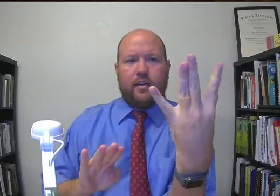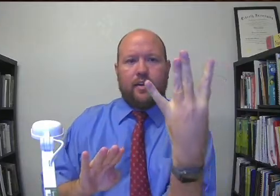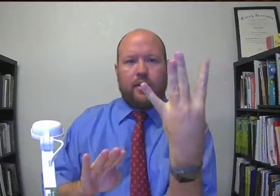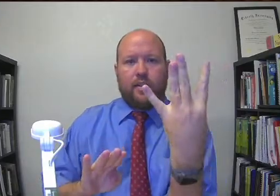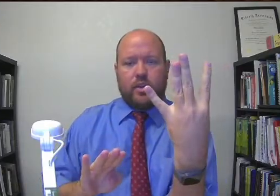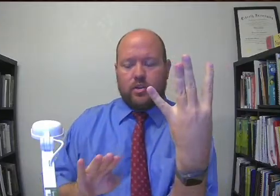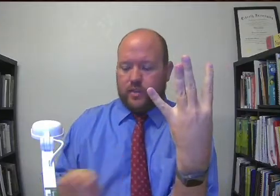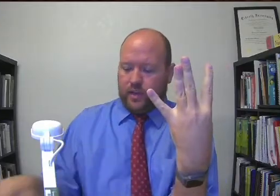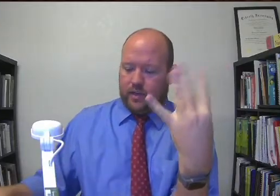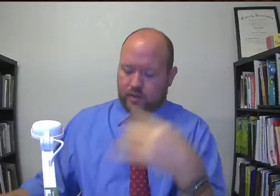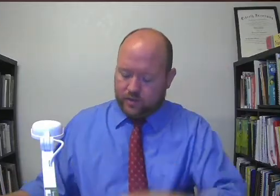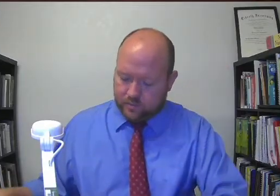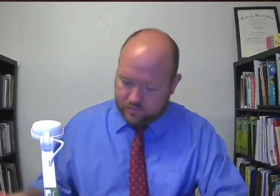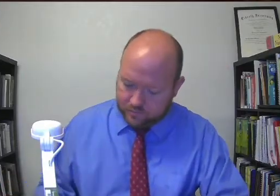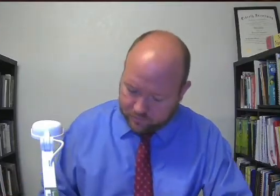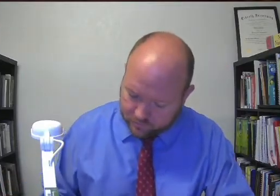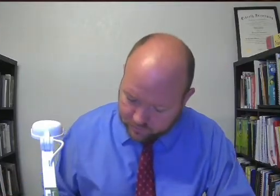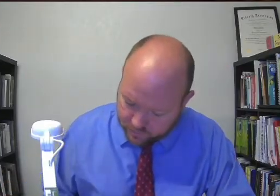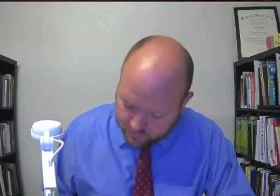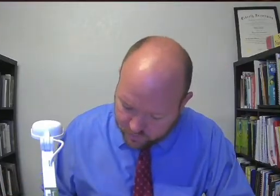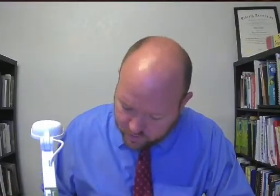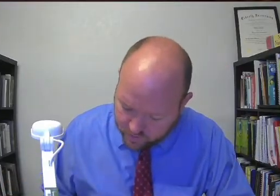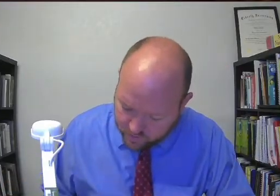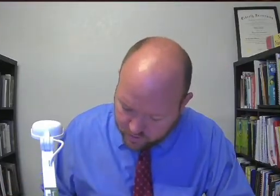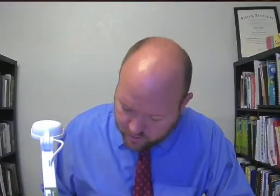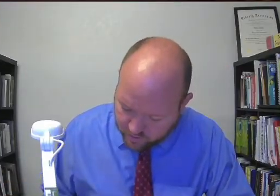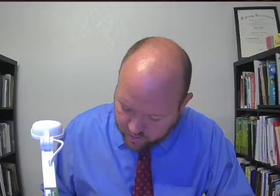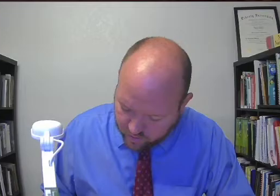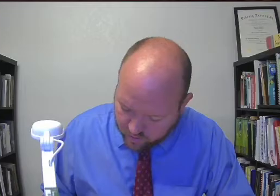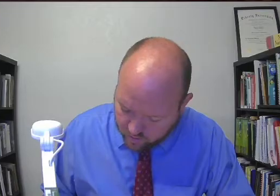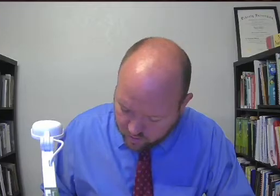T-e-n. 13.